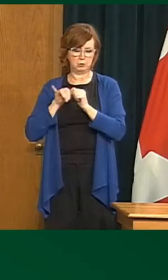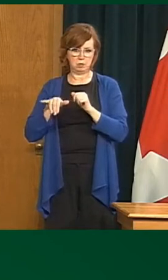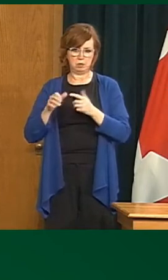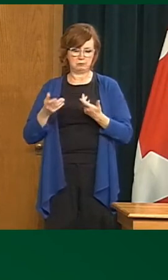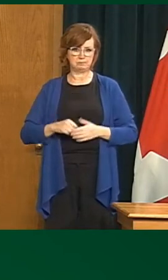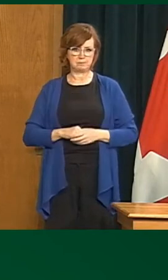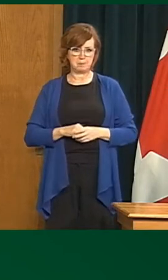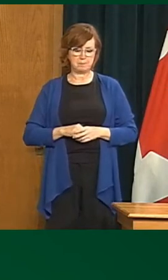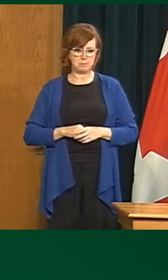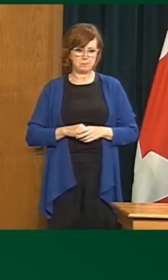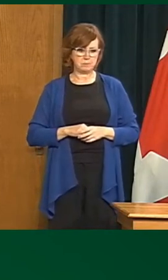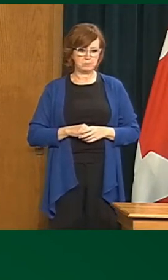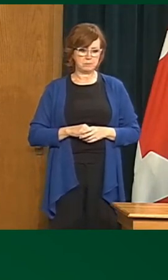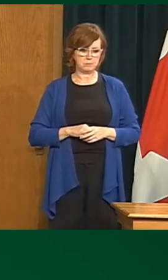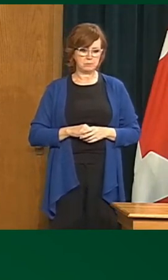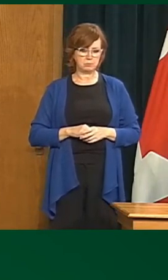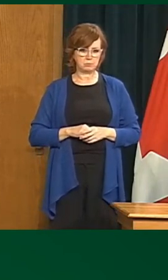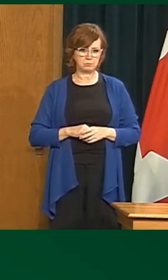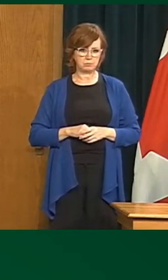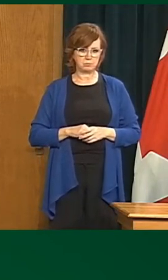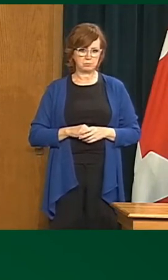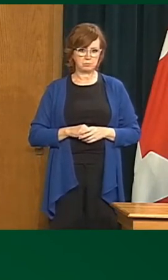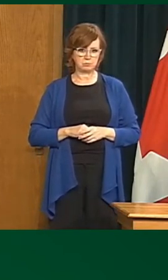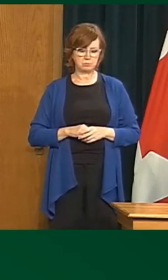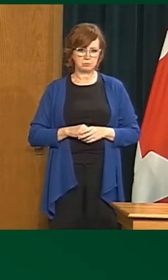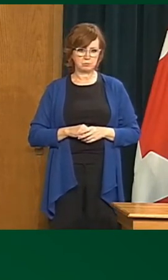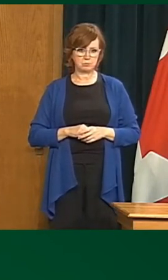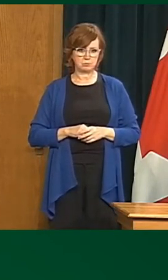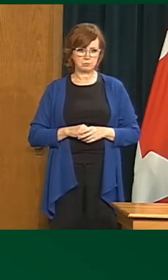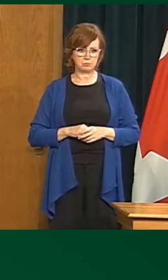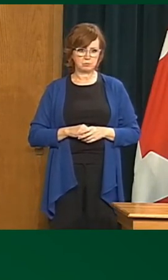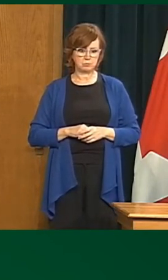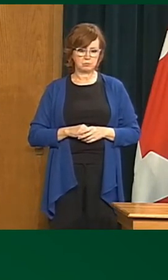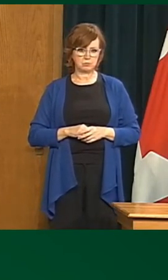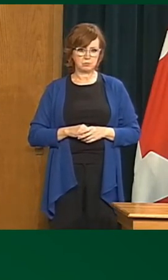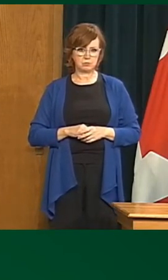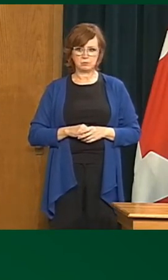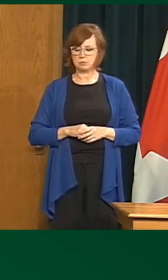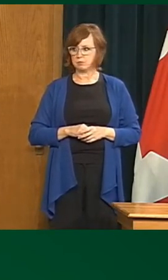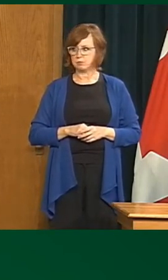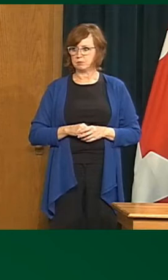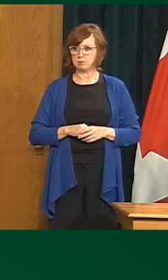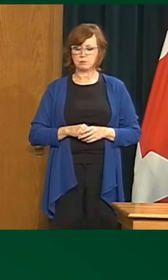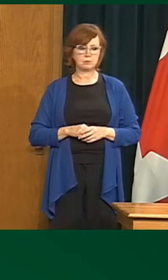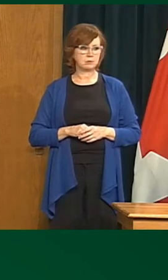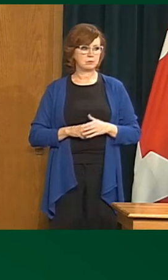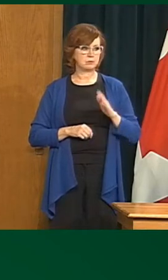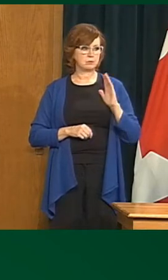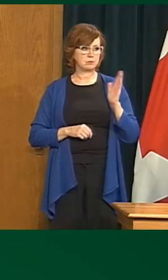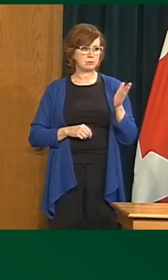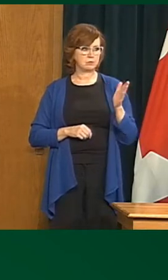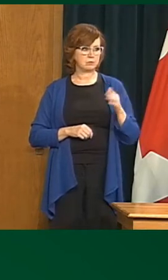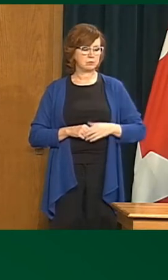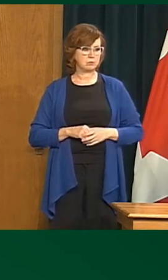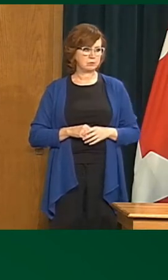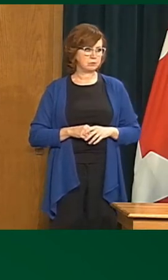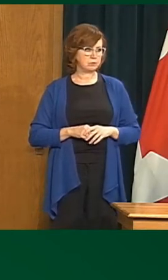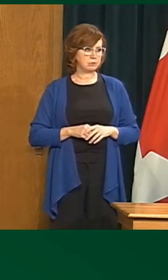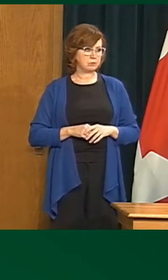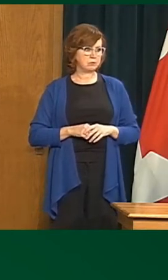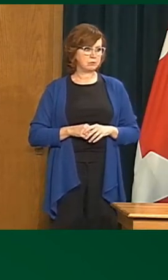surveys to be done and that interpretation to be applied in terms of its clinical relevance. Follow up, Arthur? Are we in